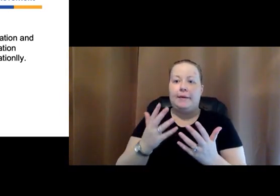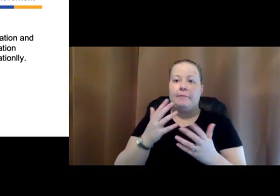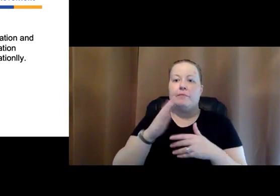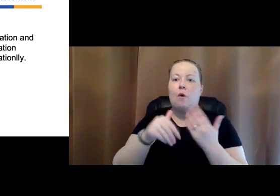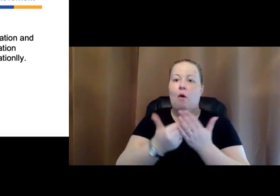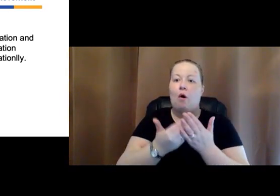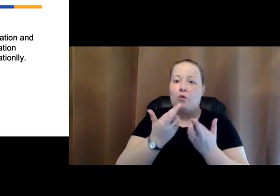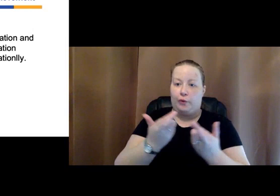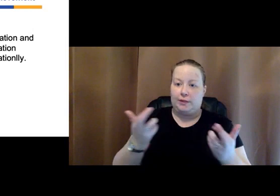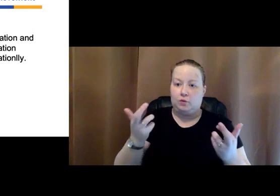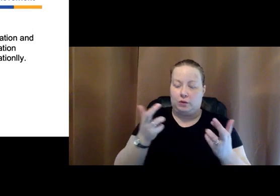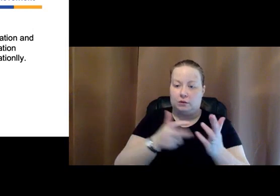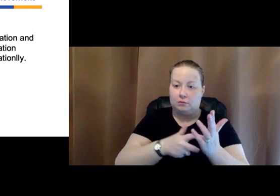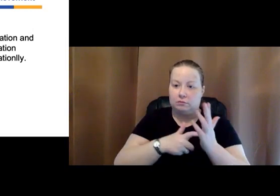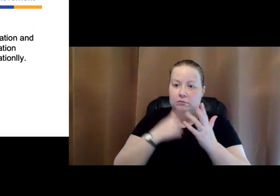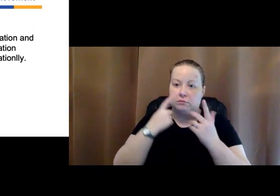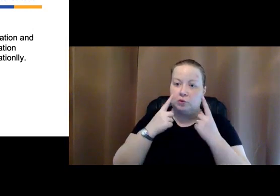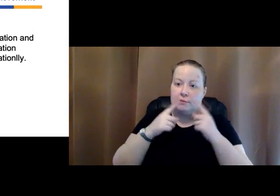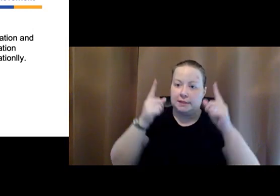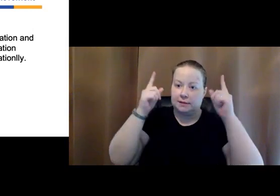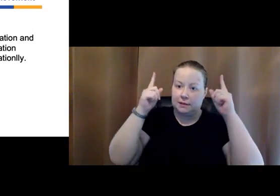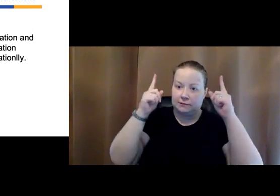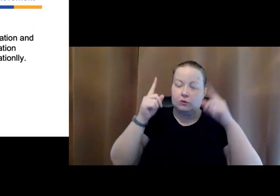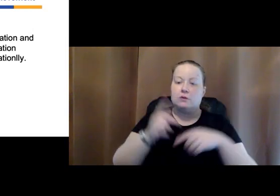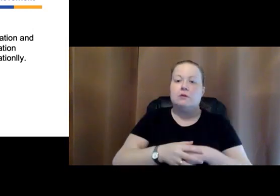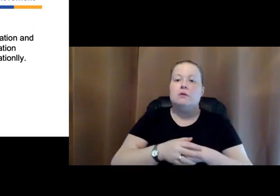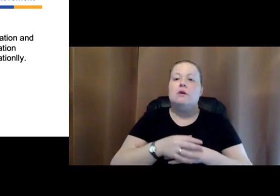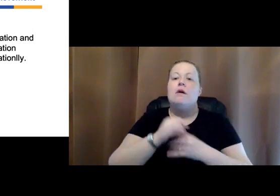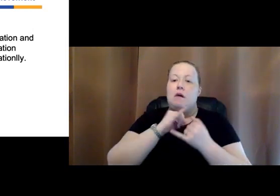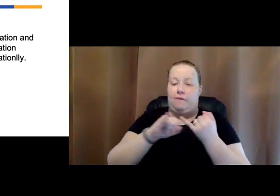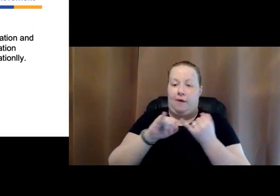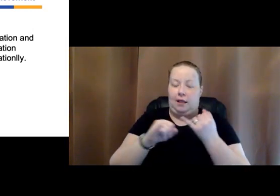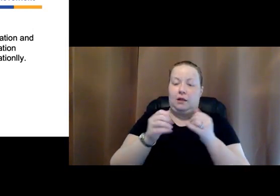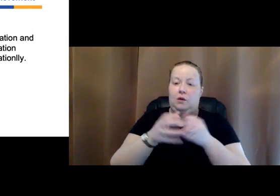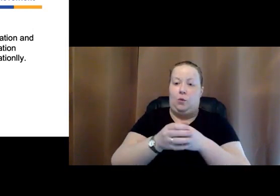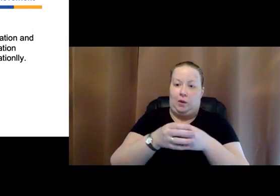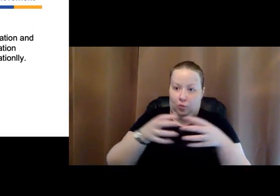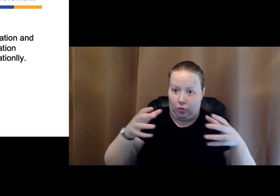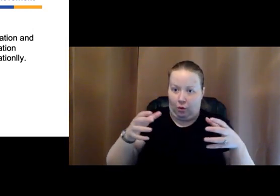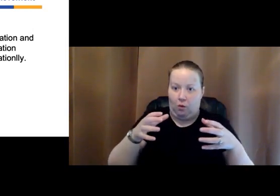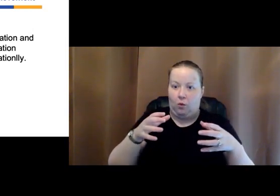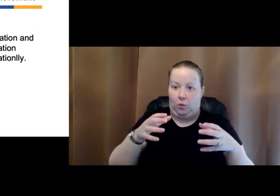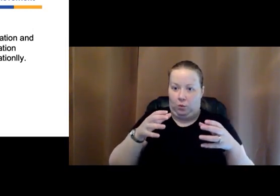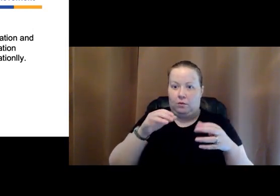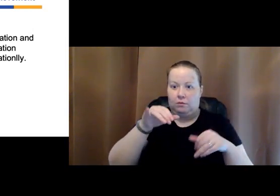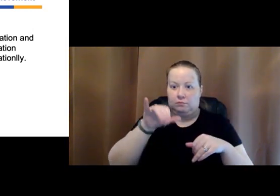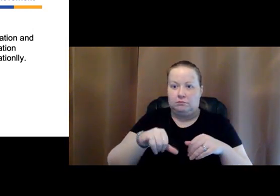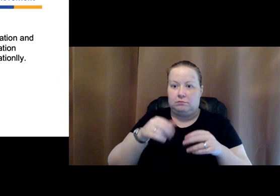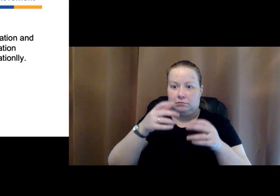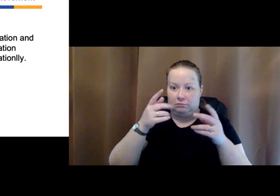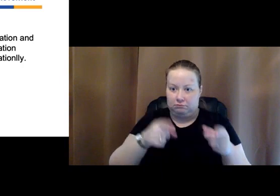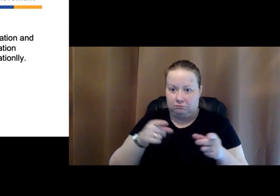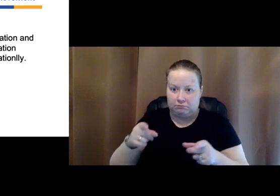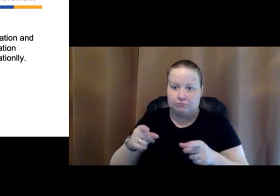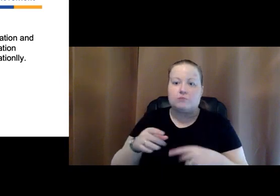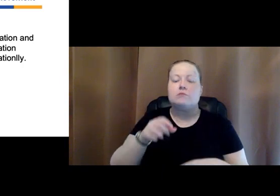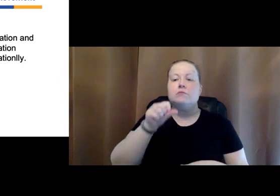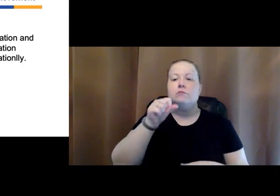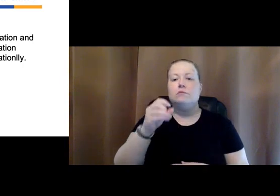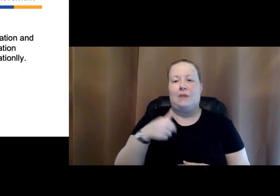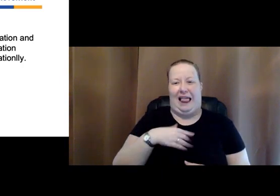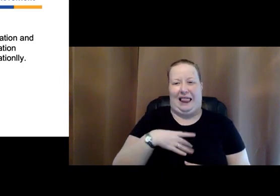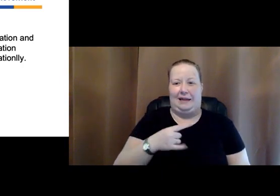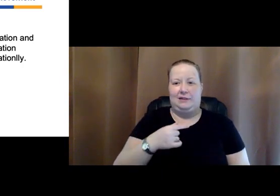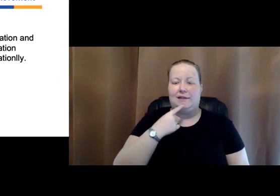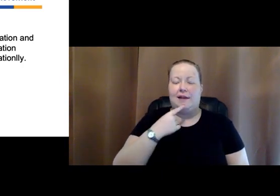resources they need to be successful. And then finally, we grow the movement. So we're looking to, I like to say, it's my job to